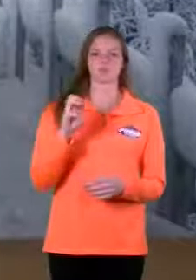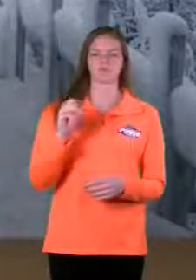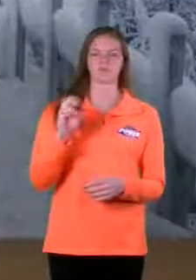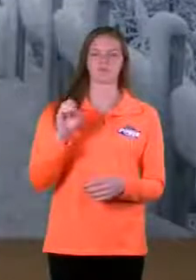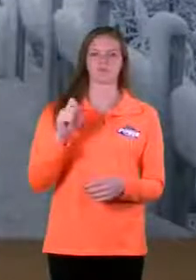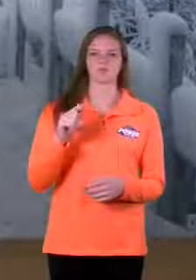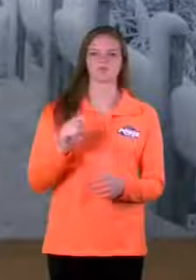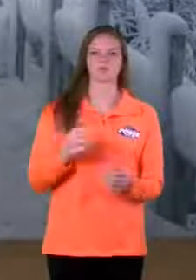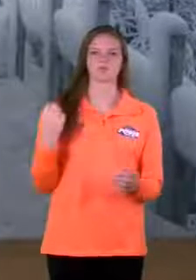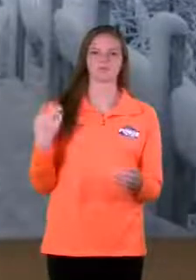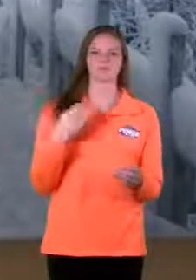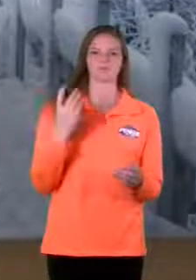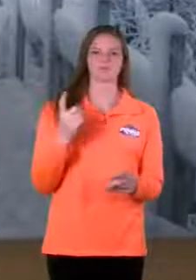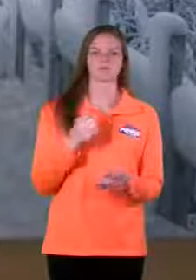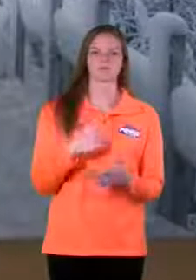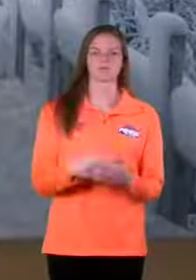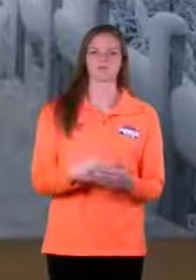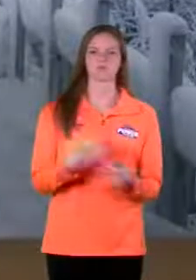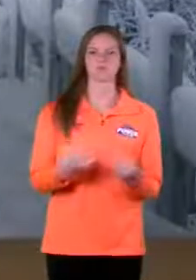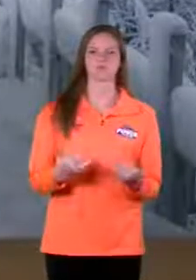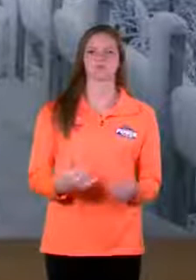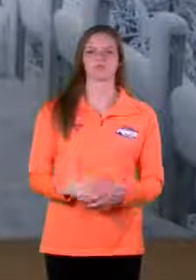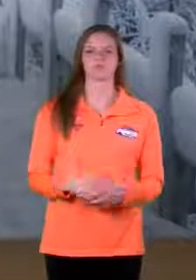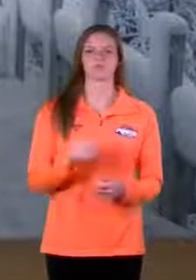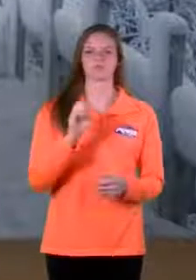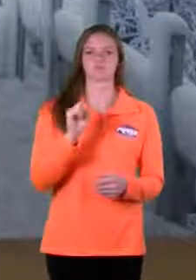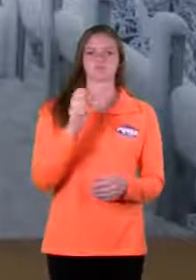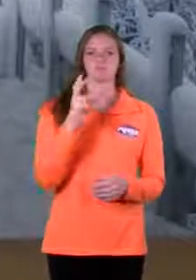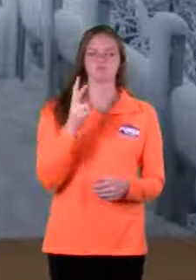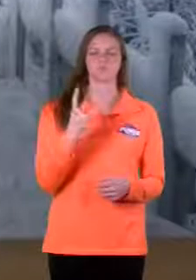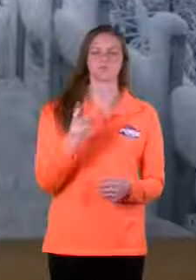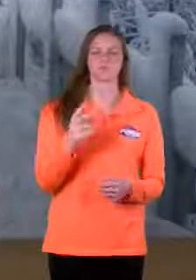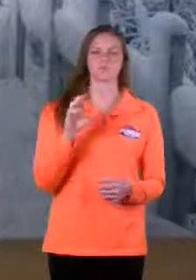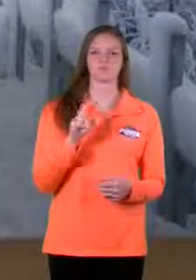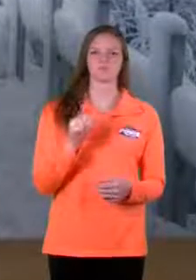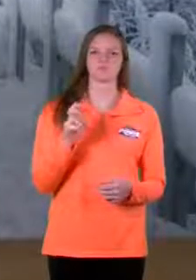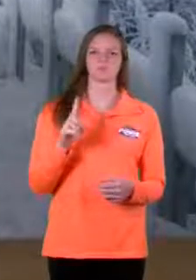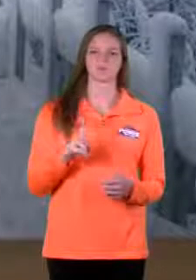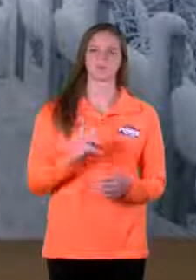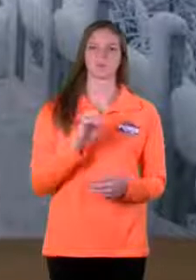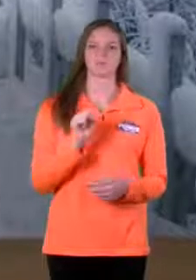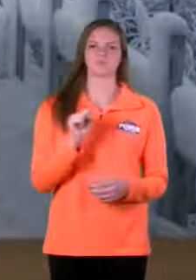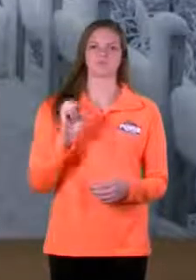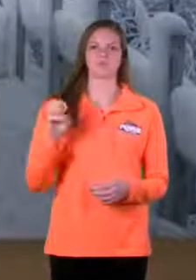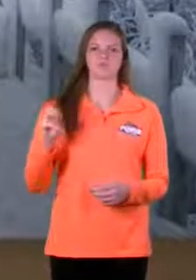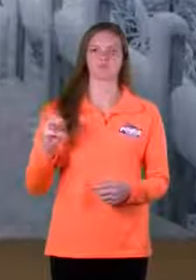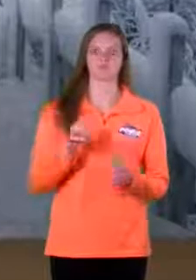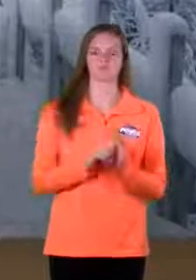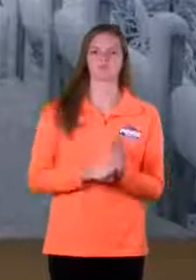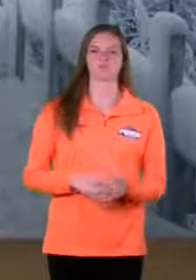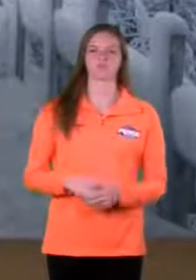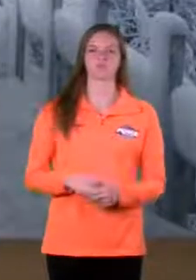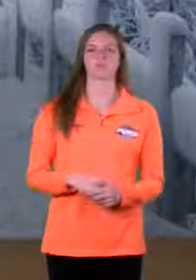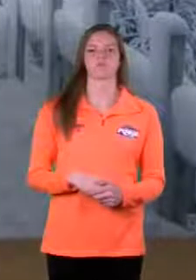in a year-long course and desire to continue tutoring for the second semester, you must submit a new request as schedules will change. Tutor requests for second semester will